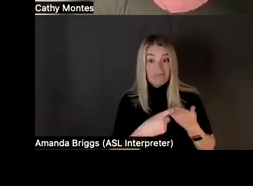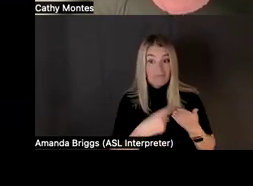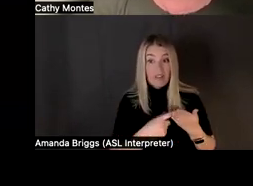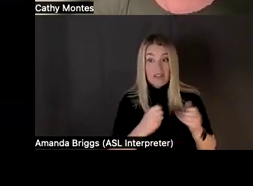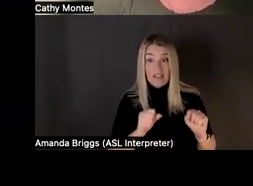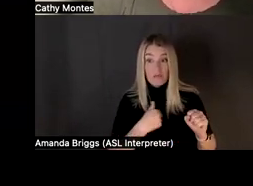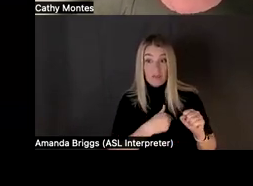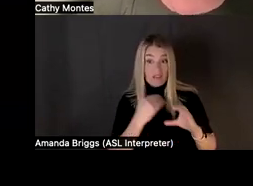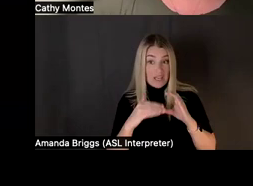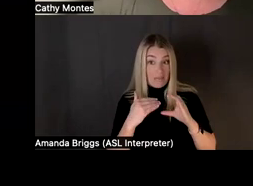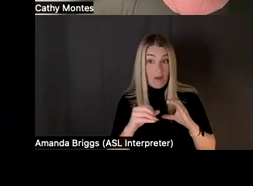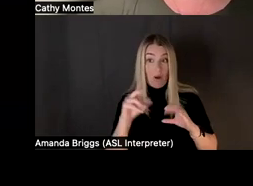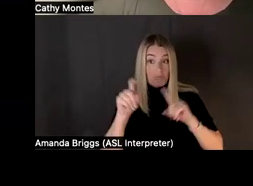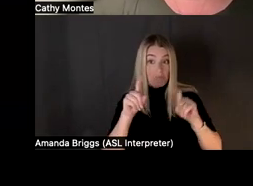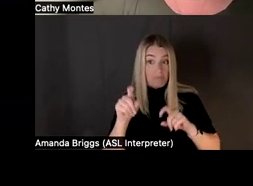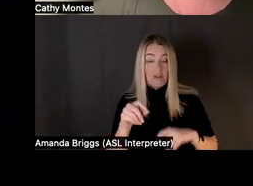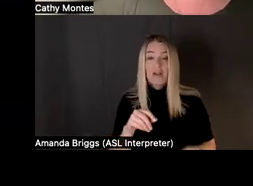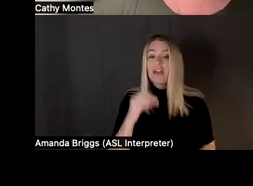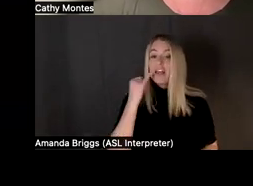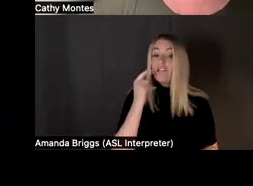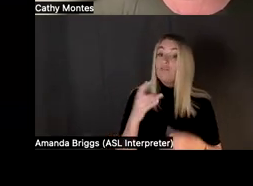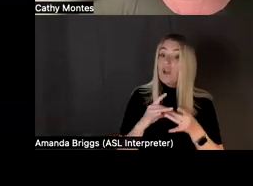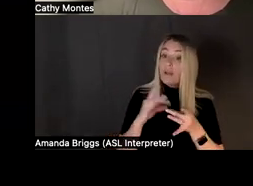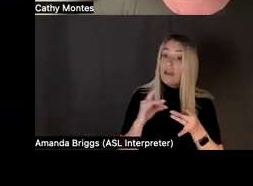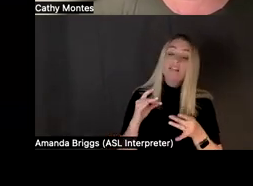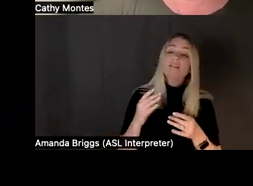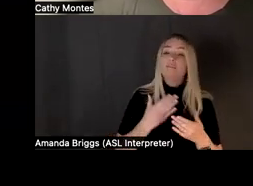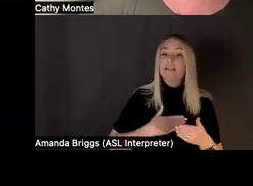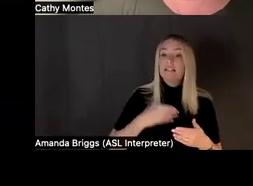to put any questions or comments straight out to